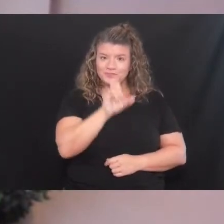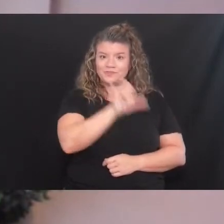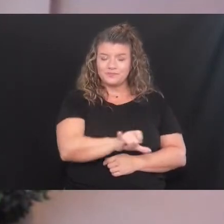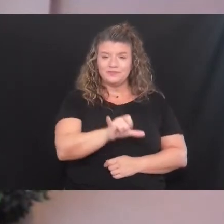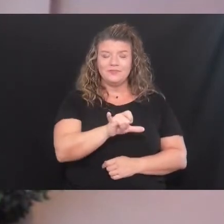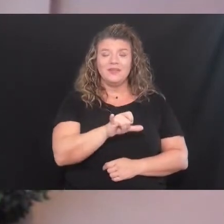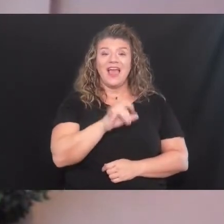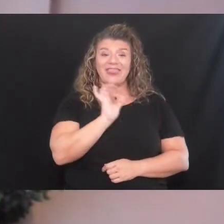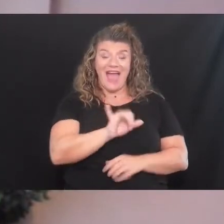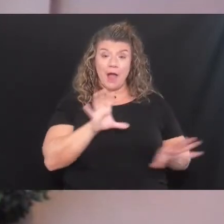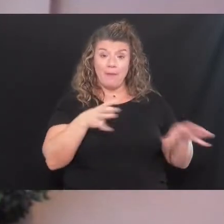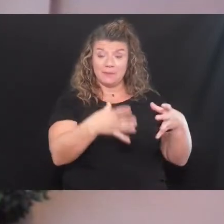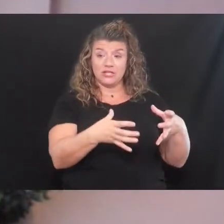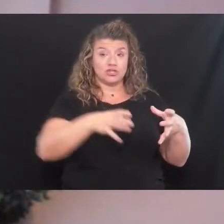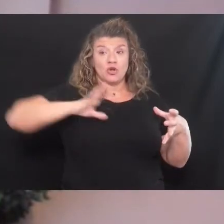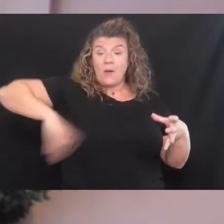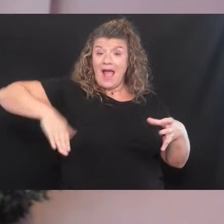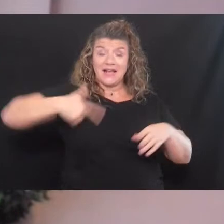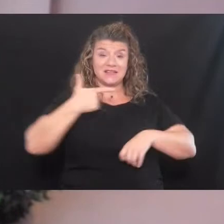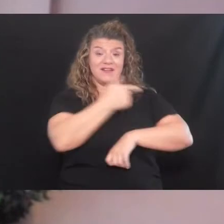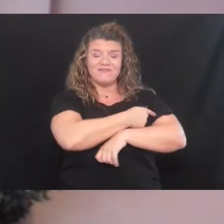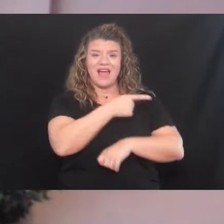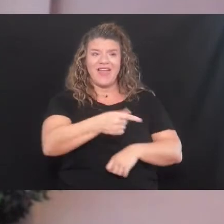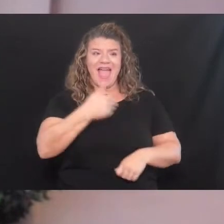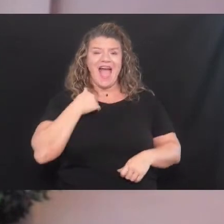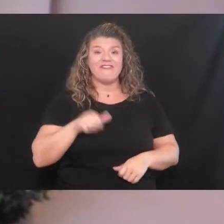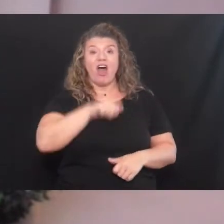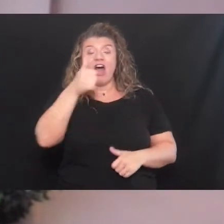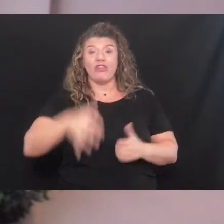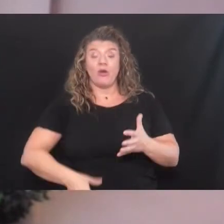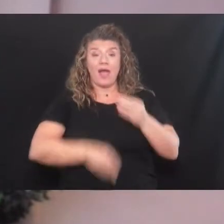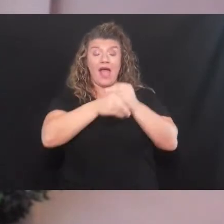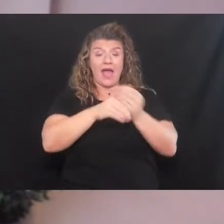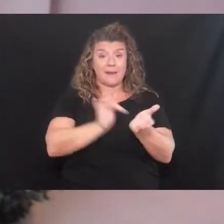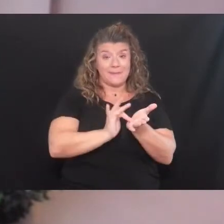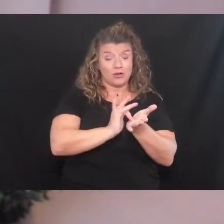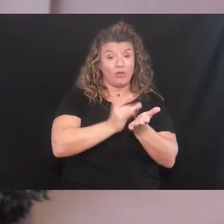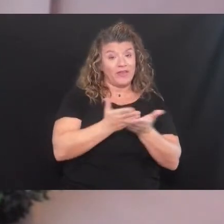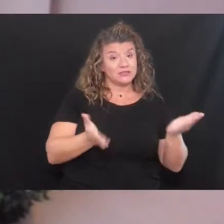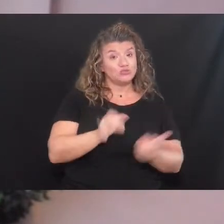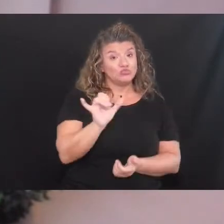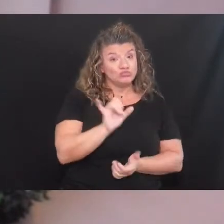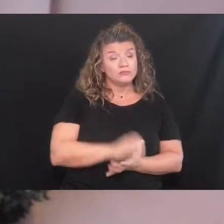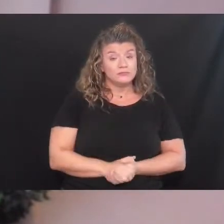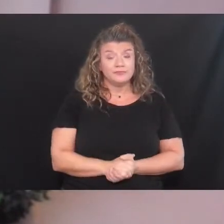unvaccinated population who has coexisting medical conditions like obesity.